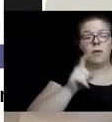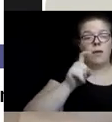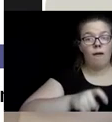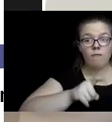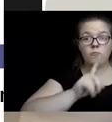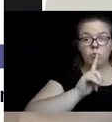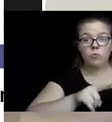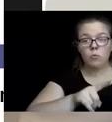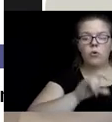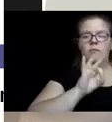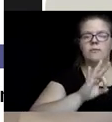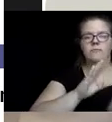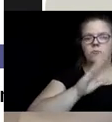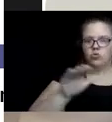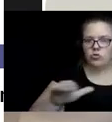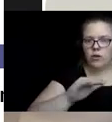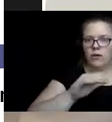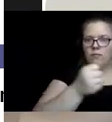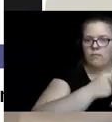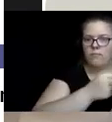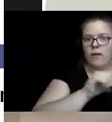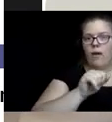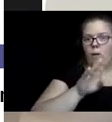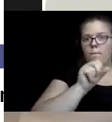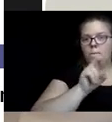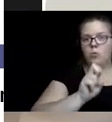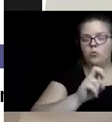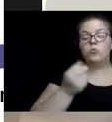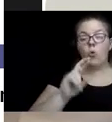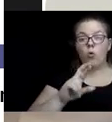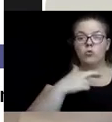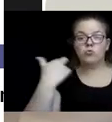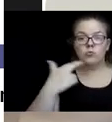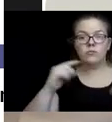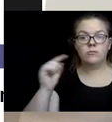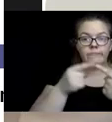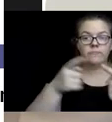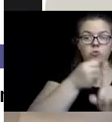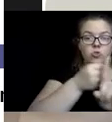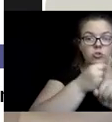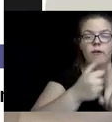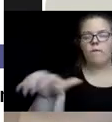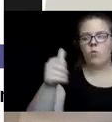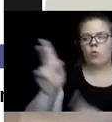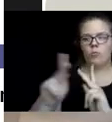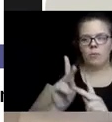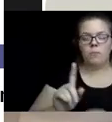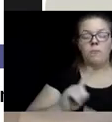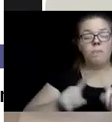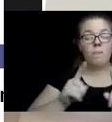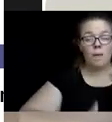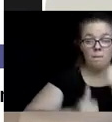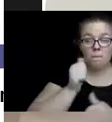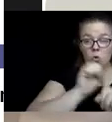in cases of child abuse or in case of risk of harm to self or others. But in most cases,